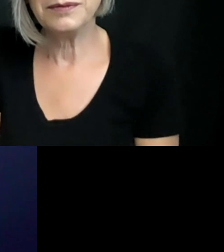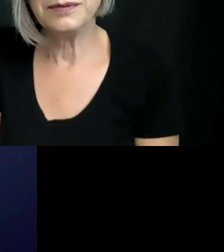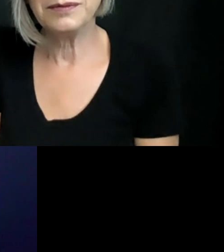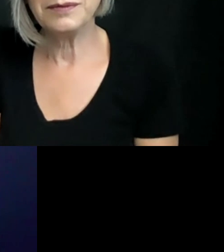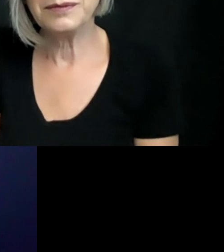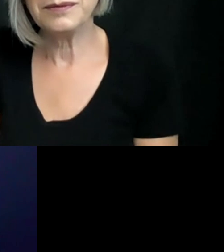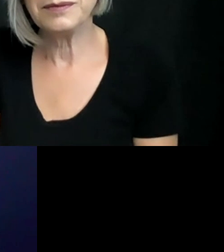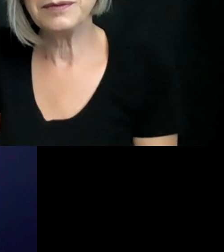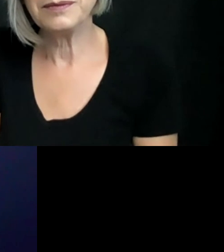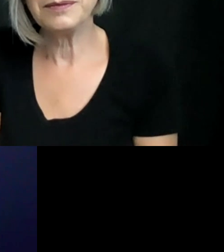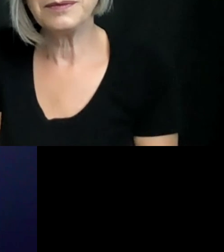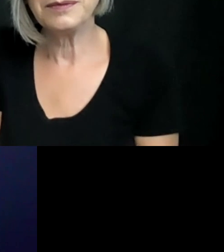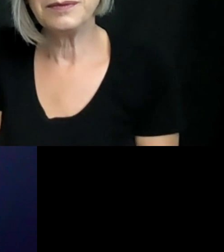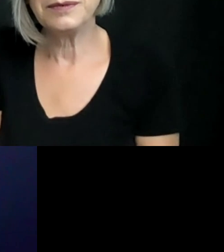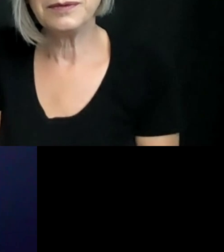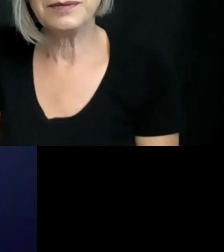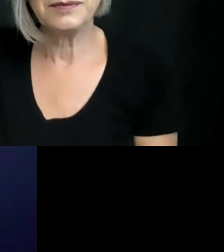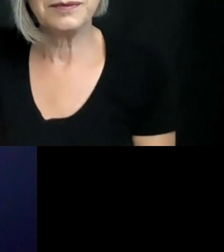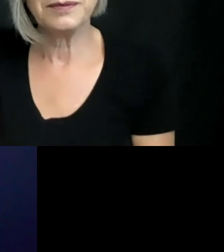and it would just be for